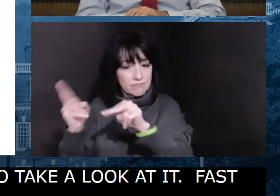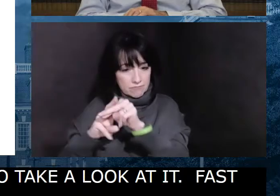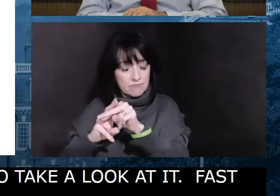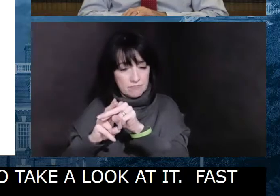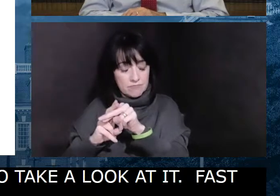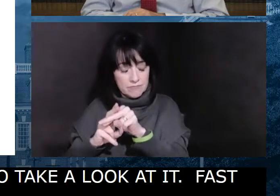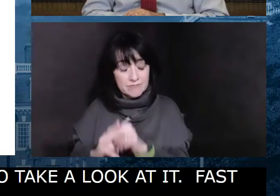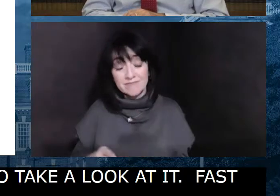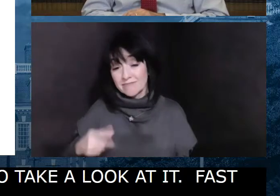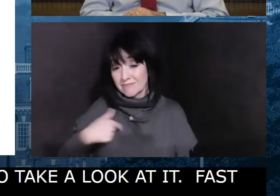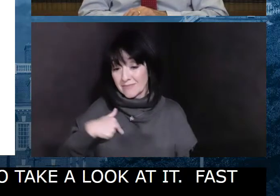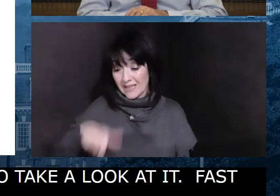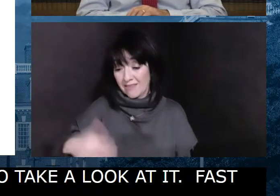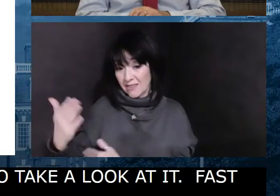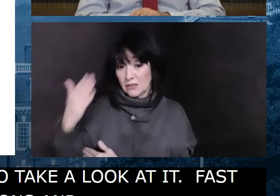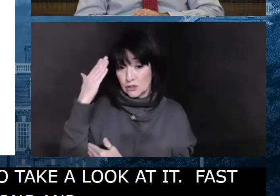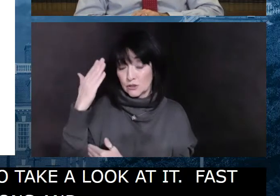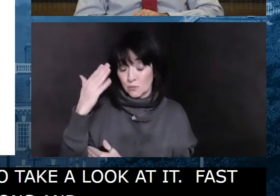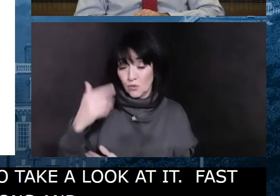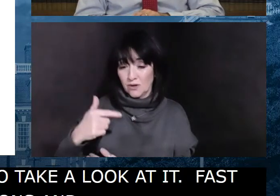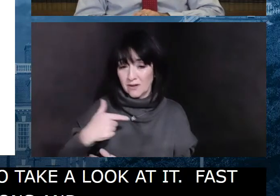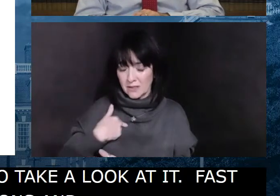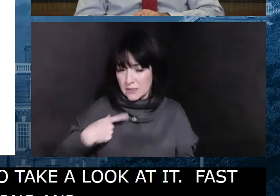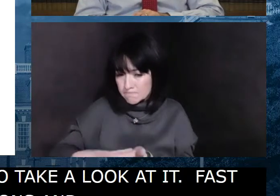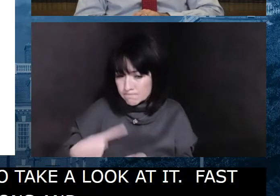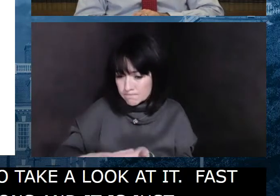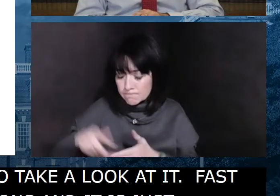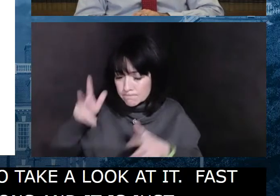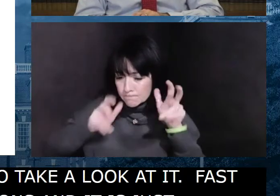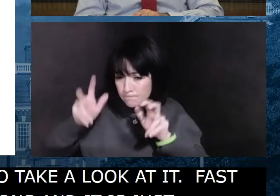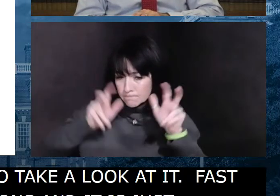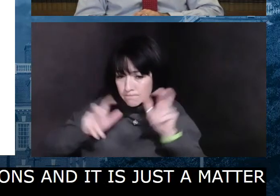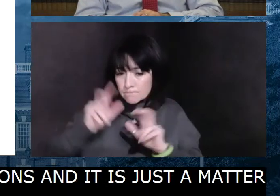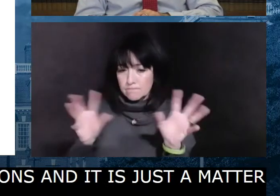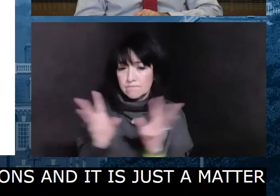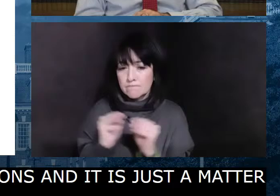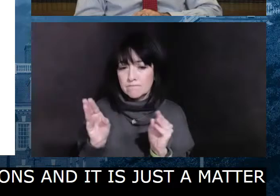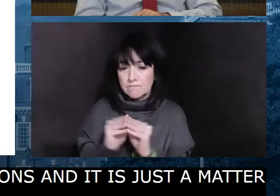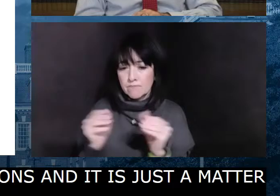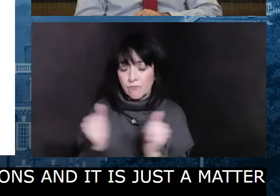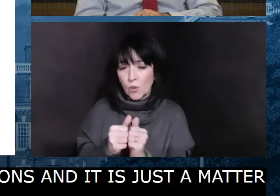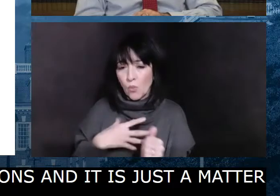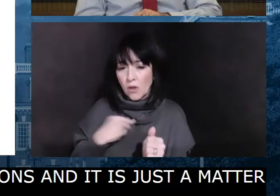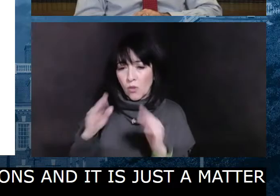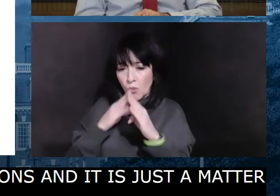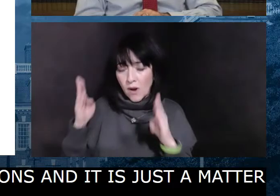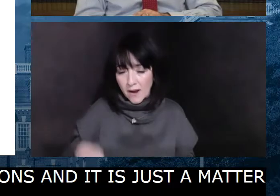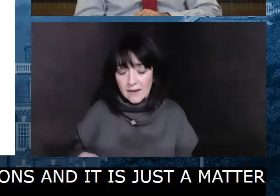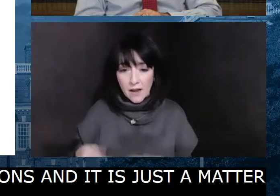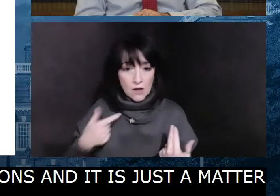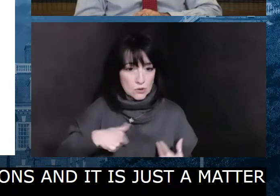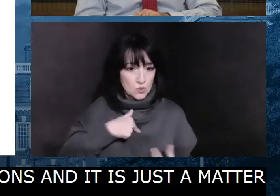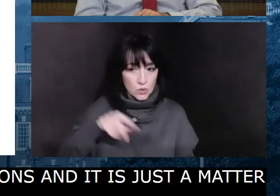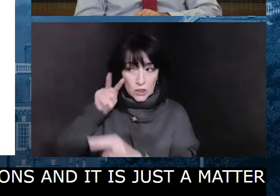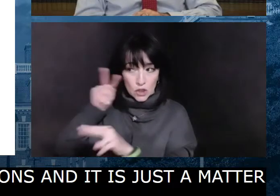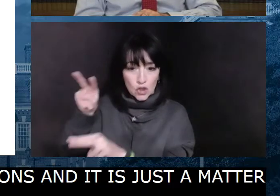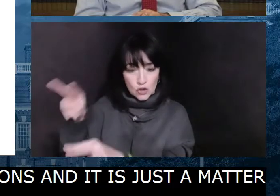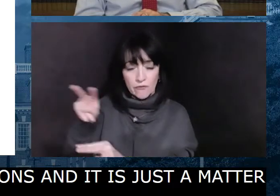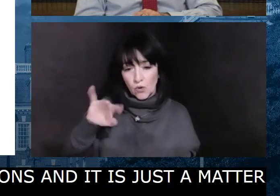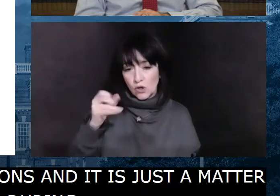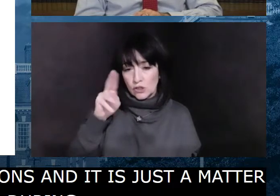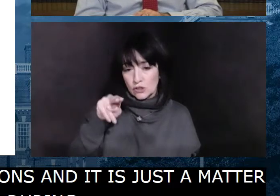our White House call this morning was the potential for the Johnson & Johnson single dose vaccine, which is